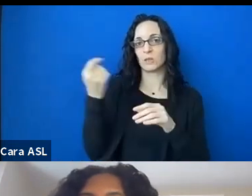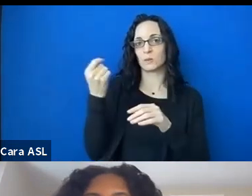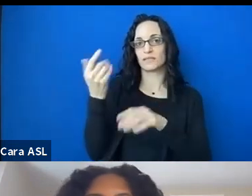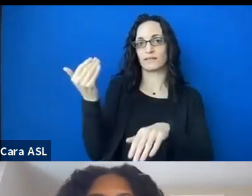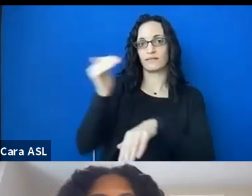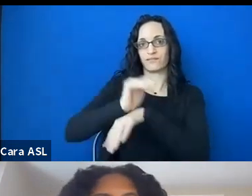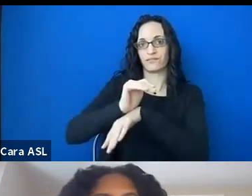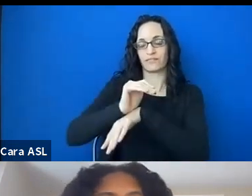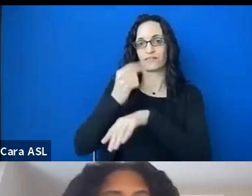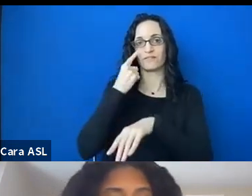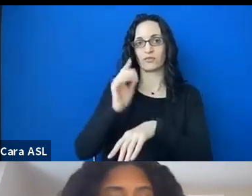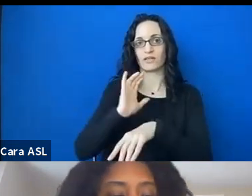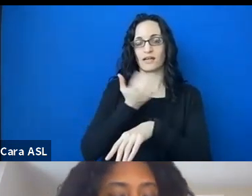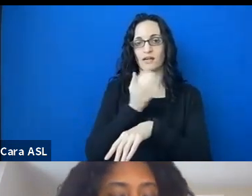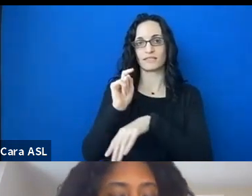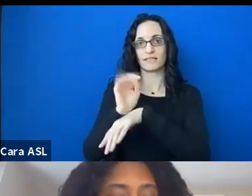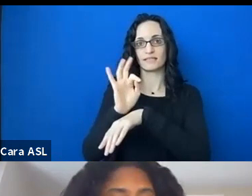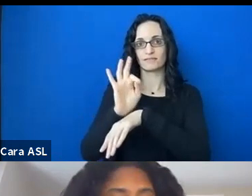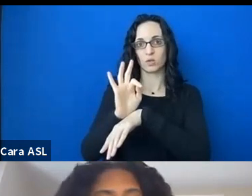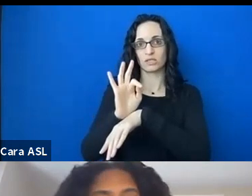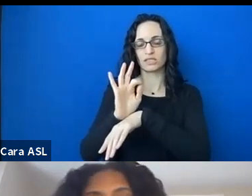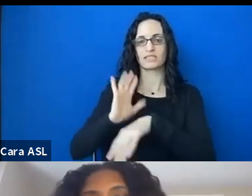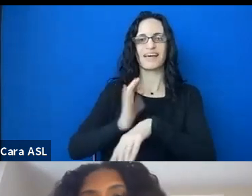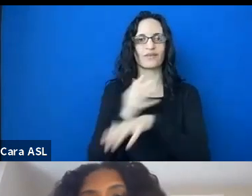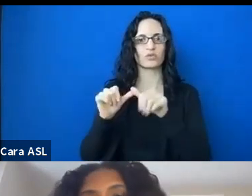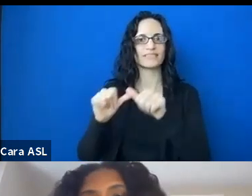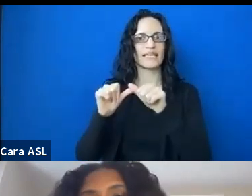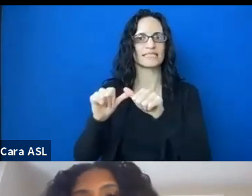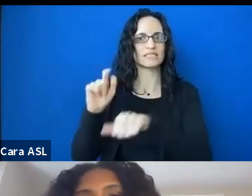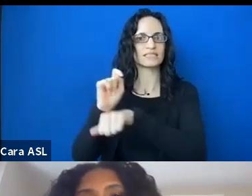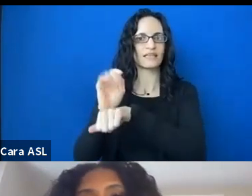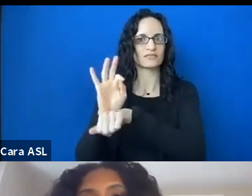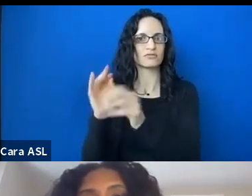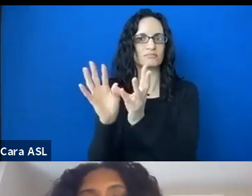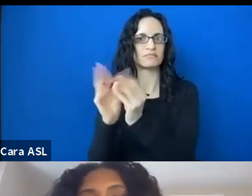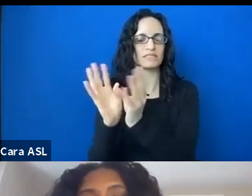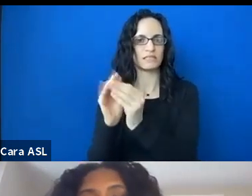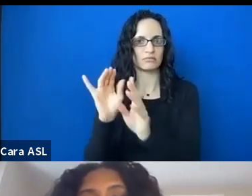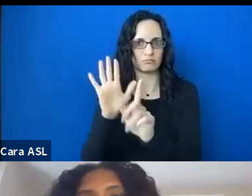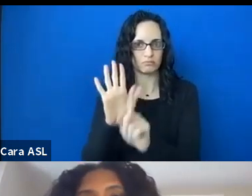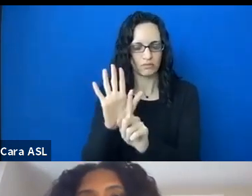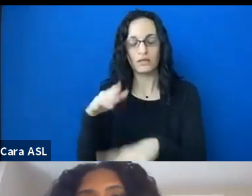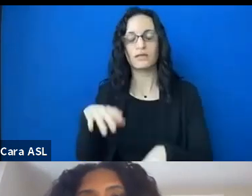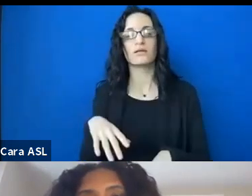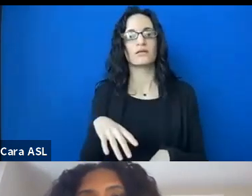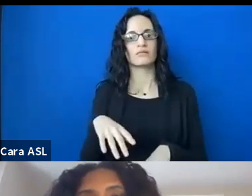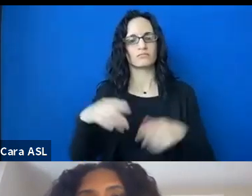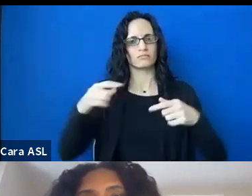our task force, our standing task force meeting, as a task force, we wanted to